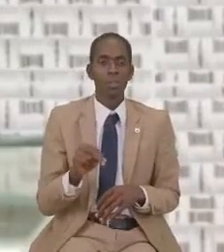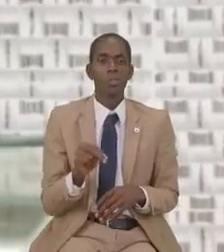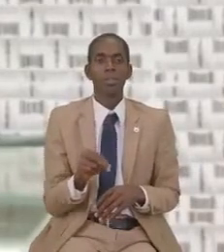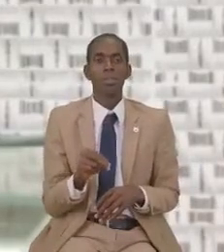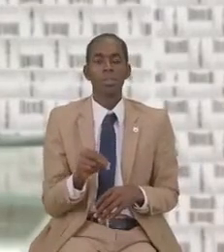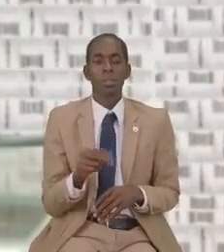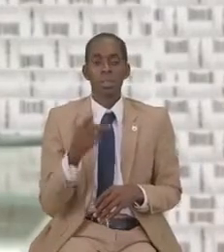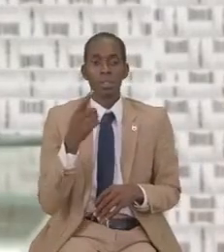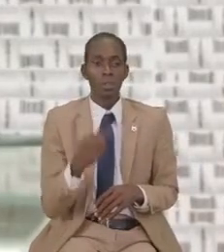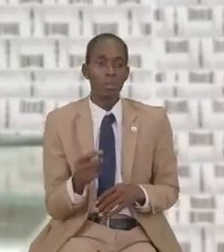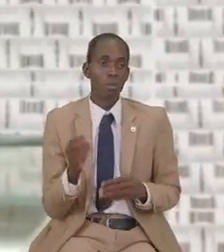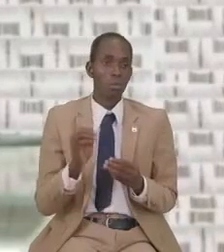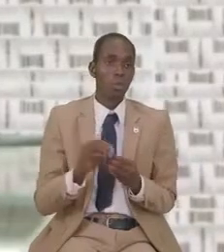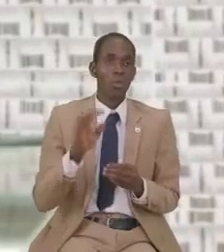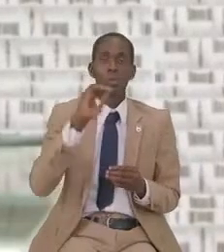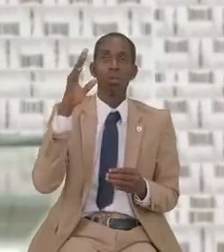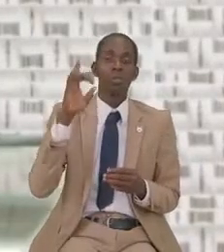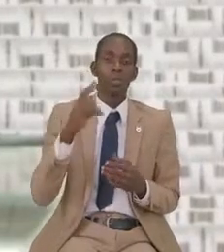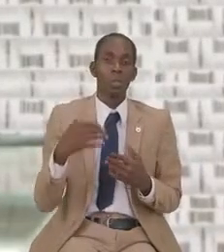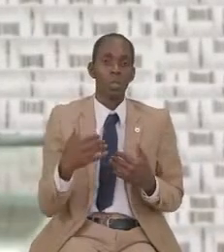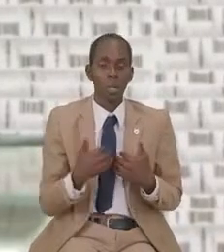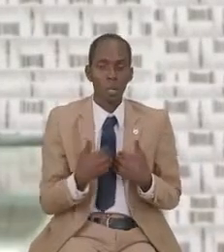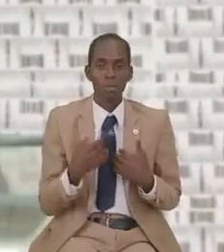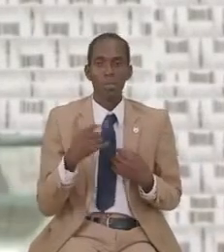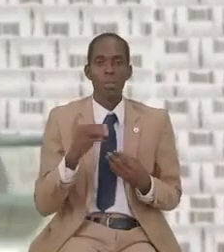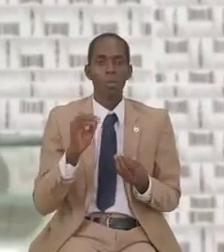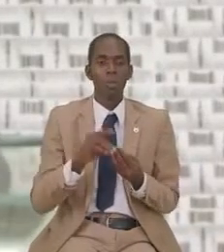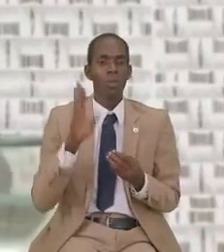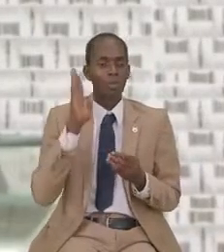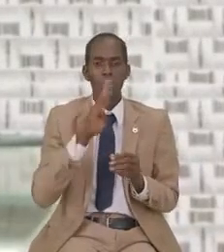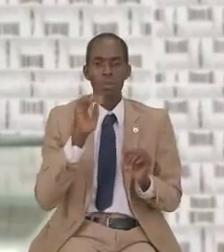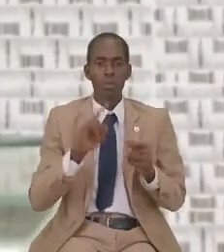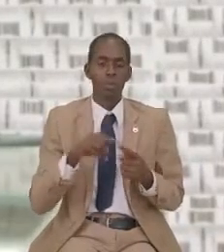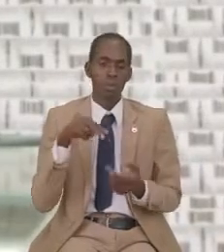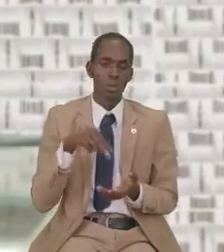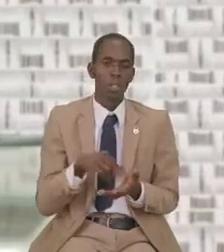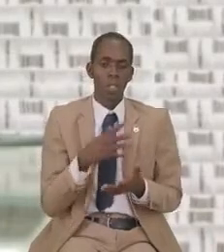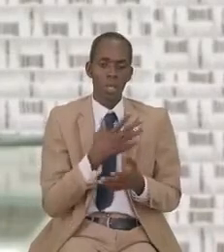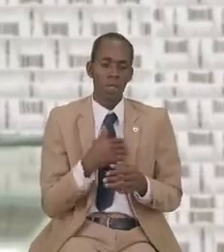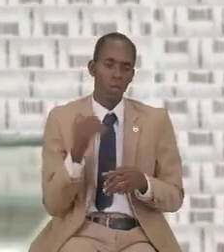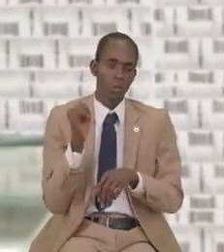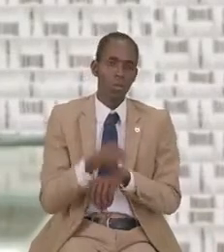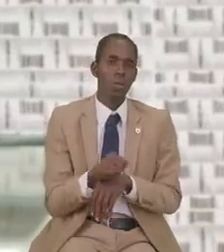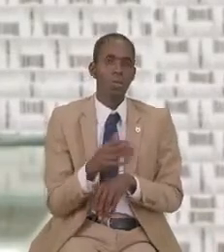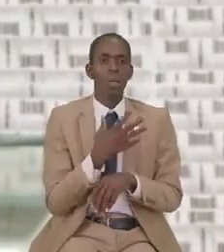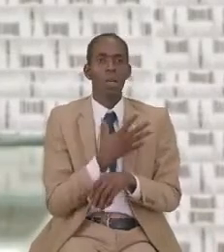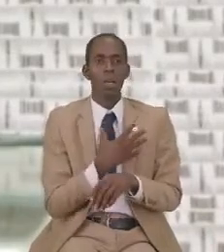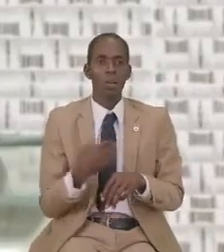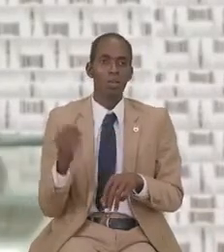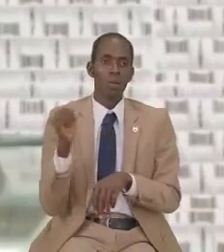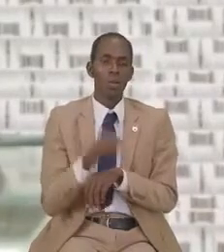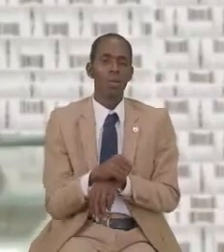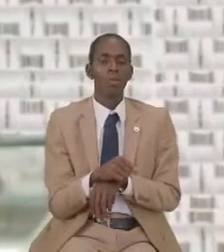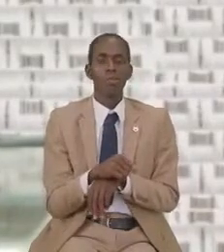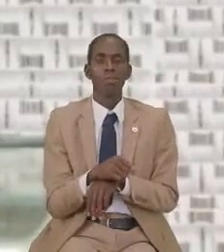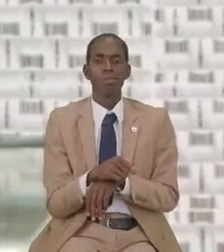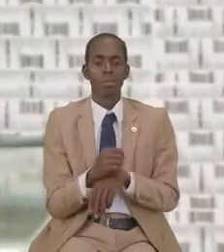you have, the more you'll be able to stand and overcome. And overcome